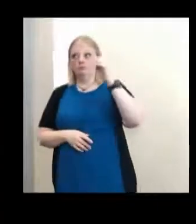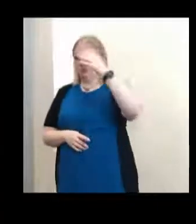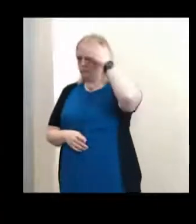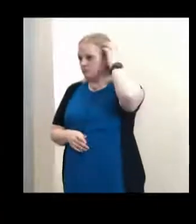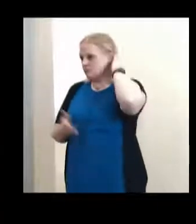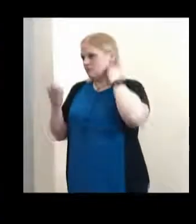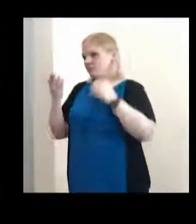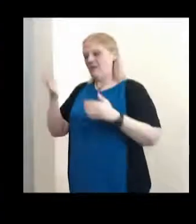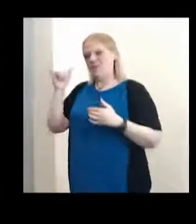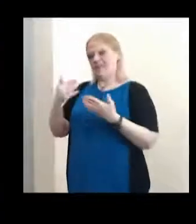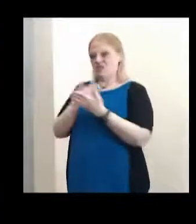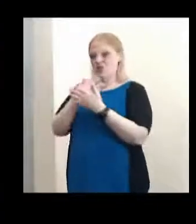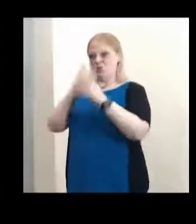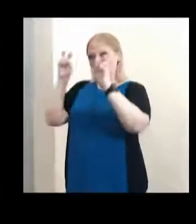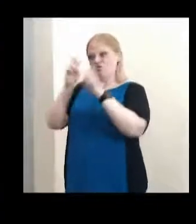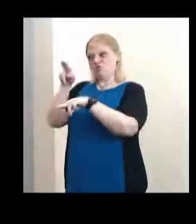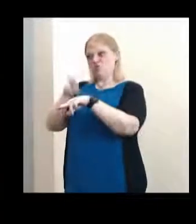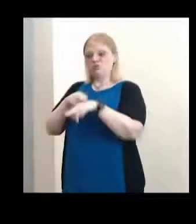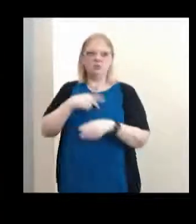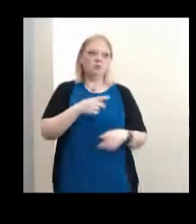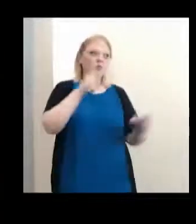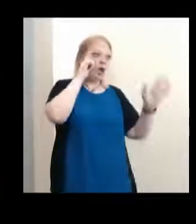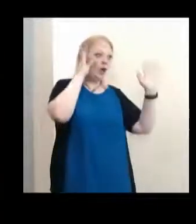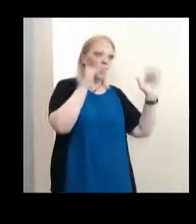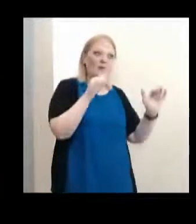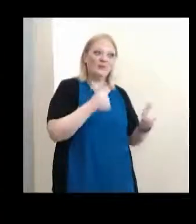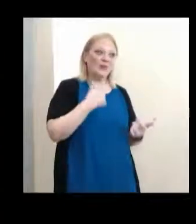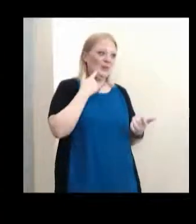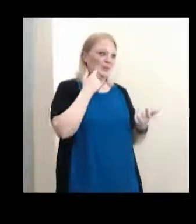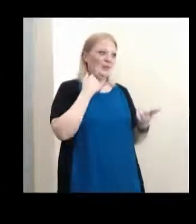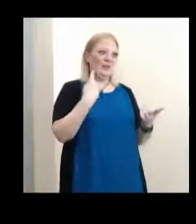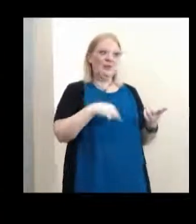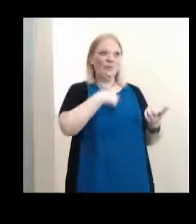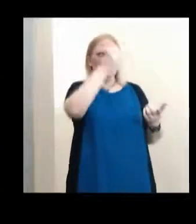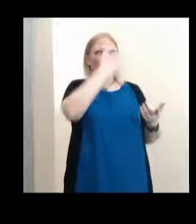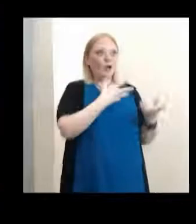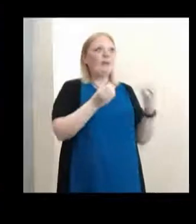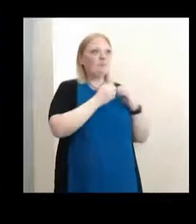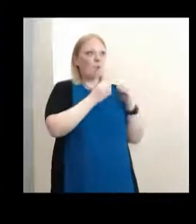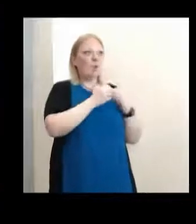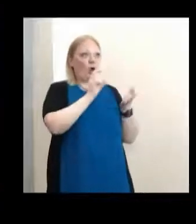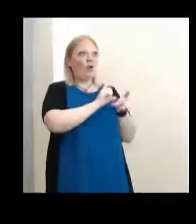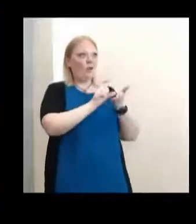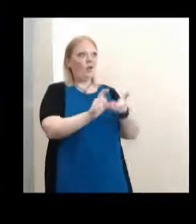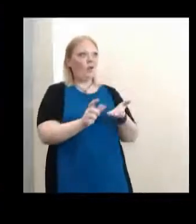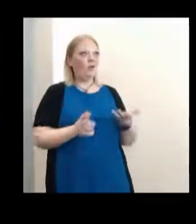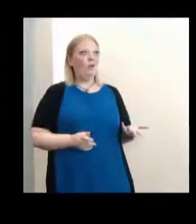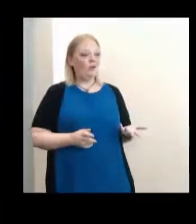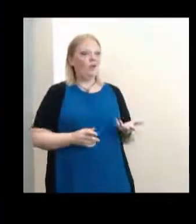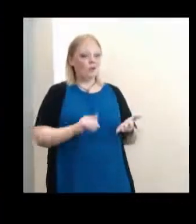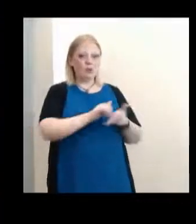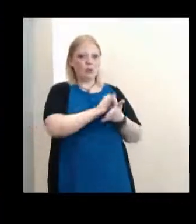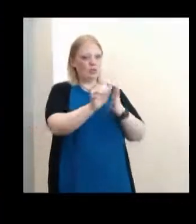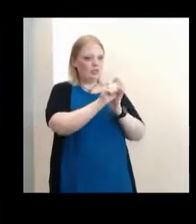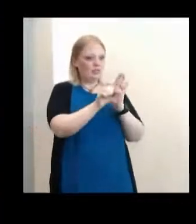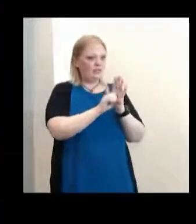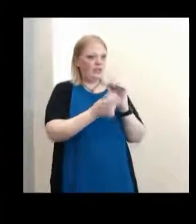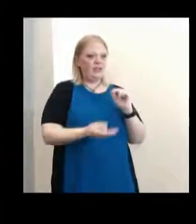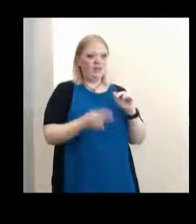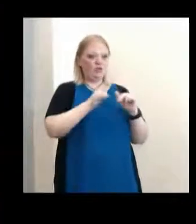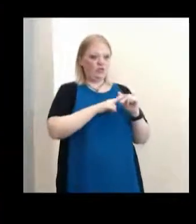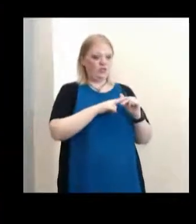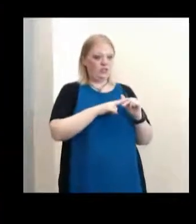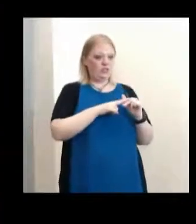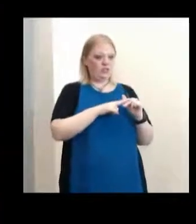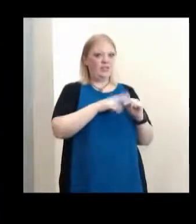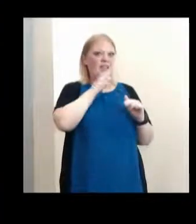new norm? I certainly hope so, George. We've been told more doses would be coming. New York State increased to 30